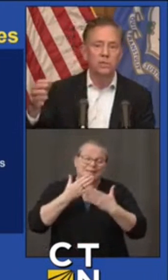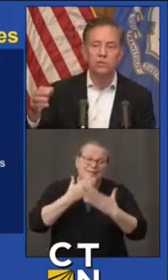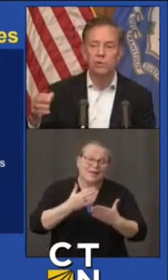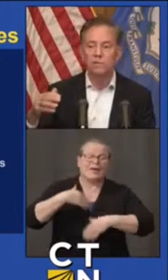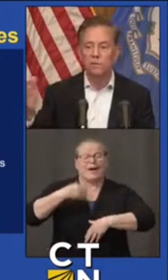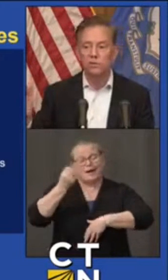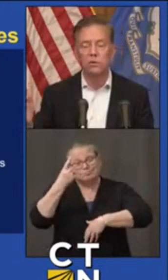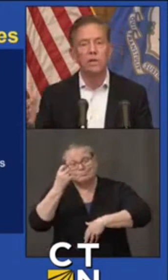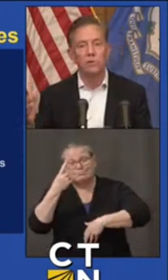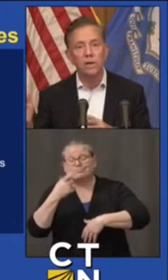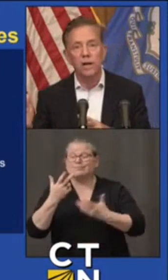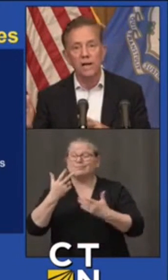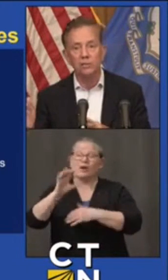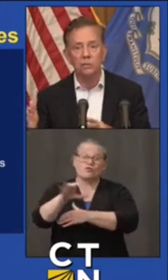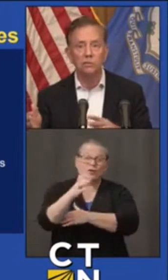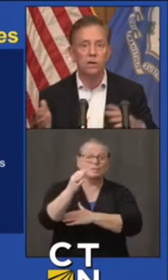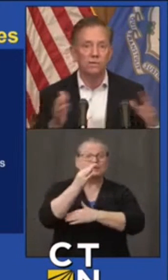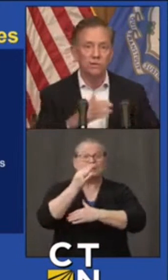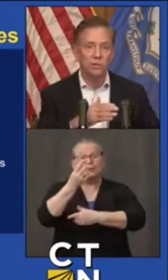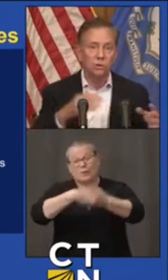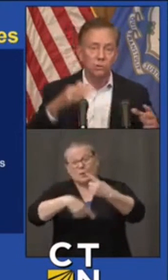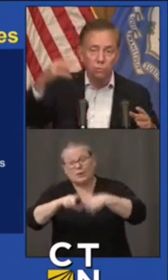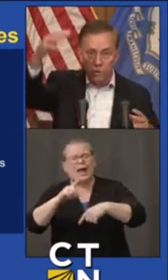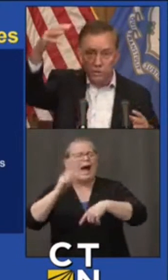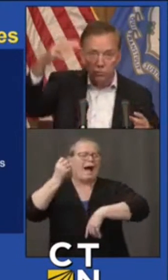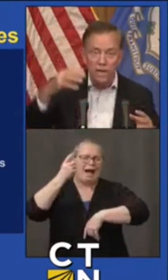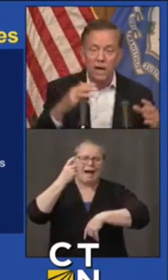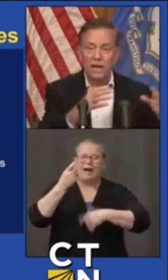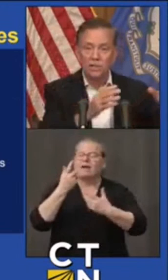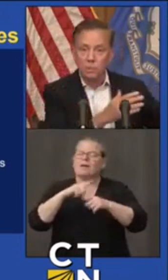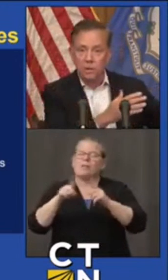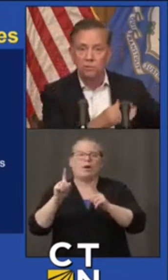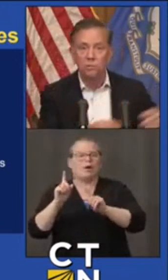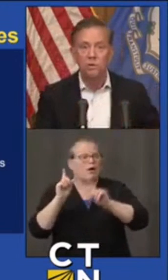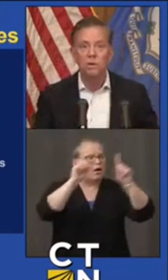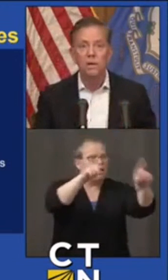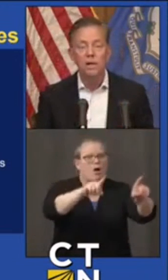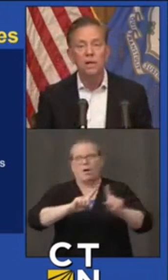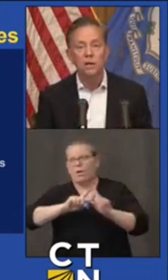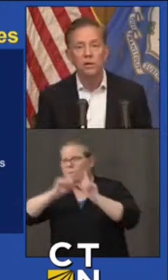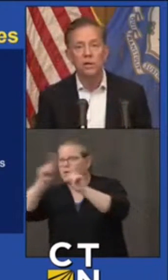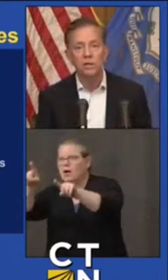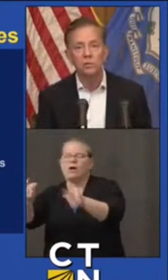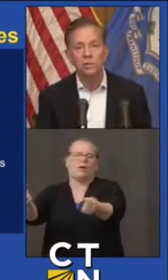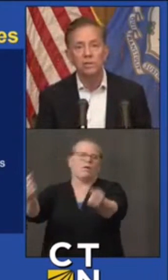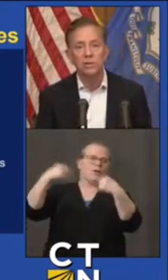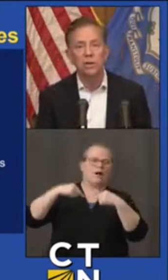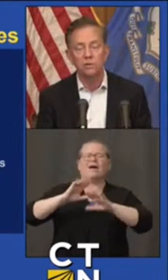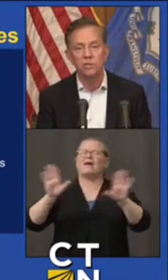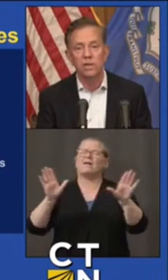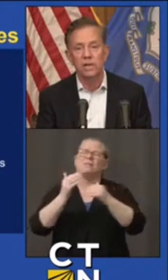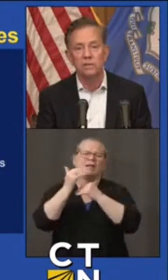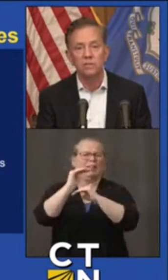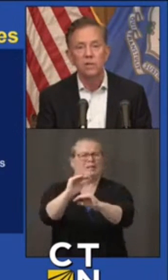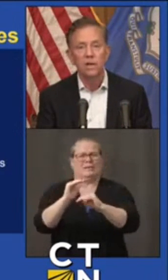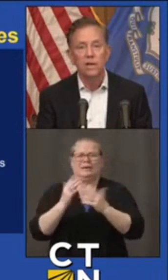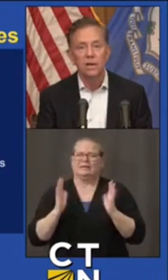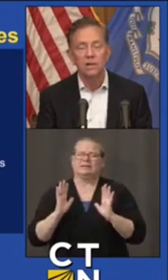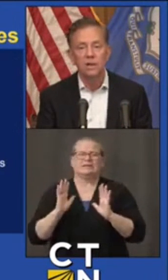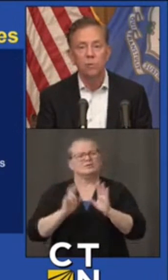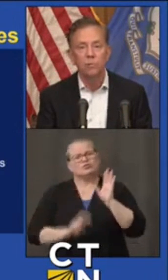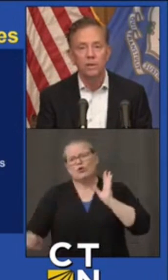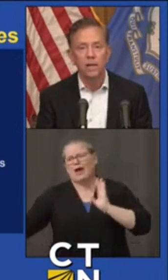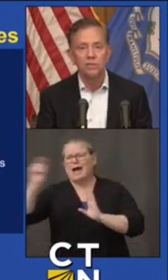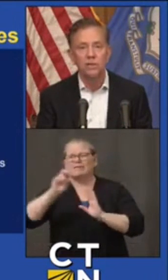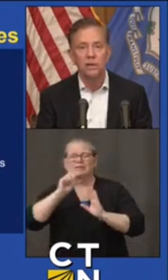domestic travel and certainly your international travel. You showed where those red hot spots were in other countries, in other states, and I